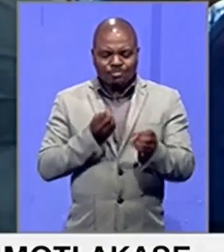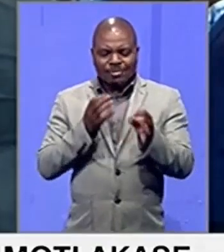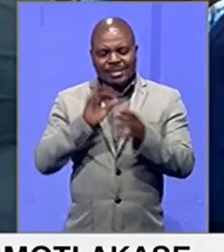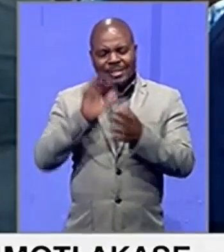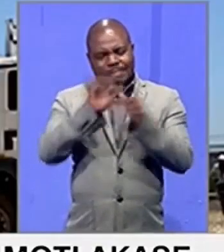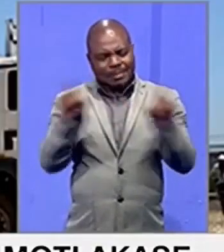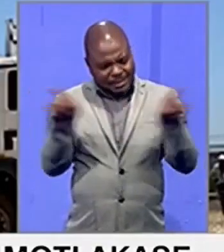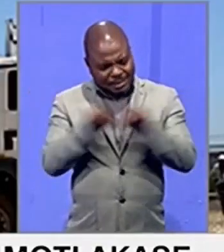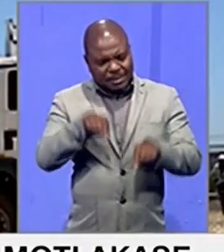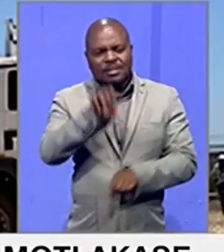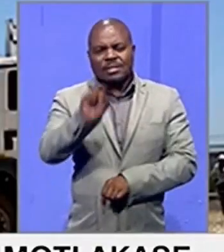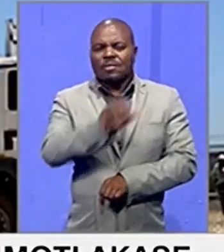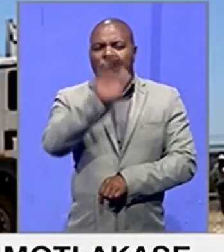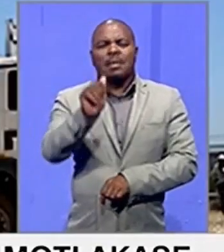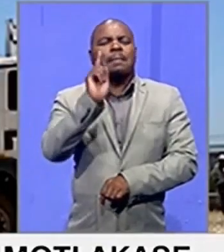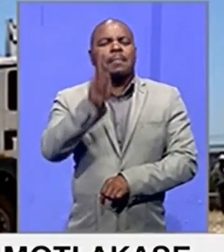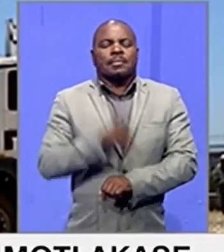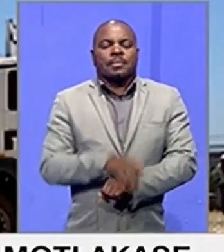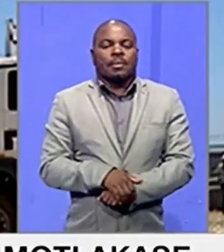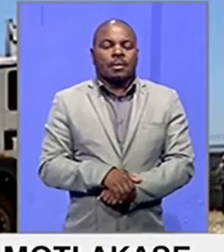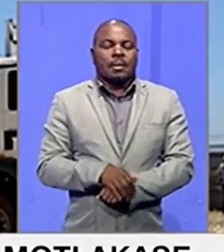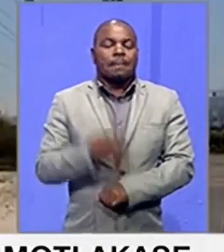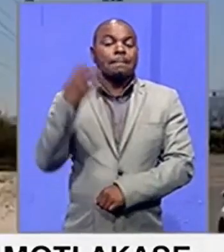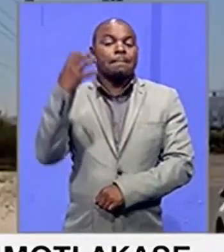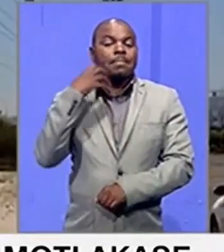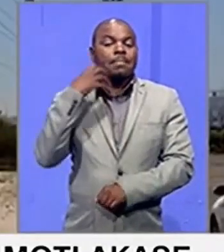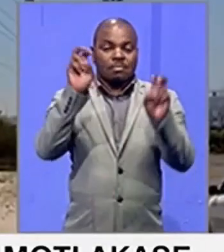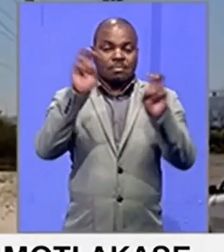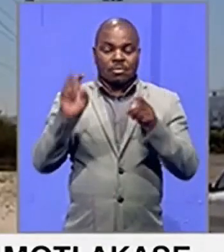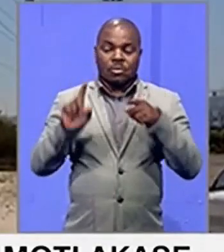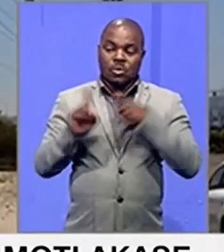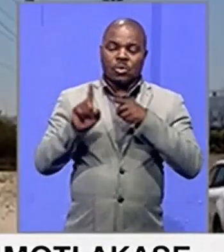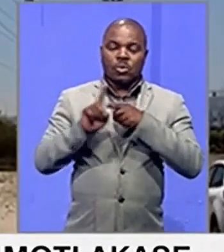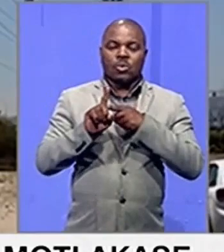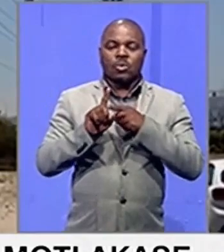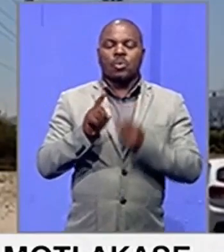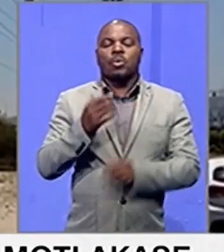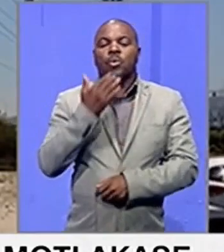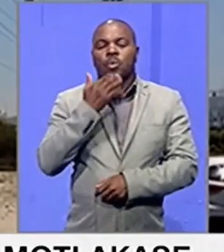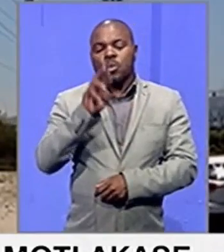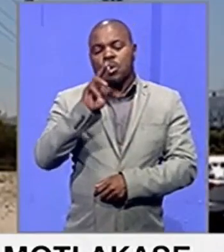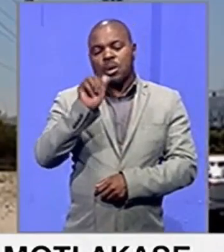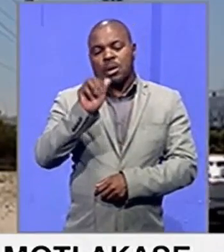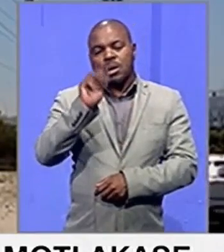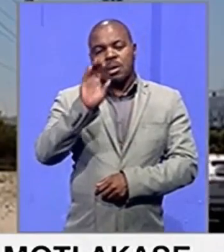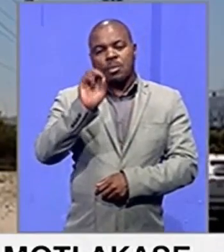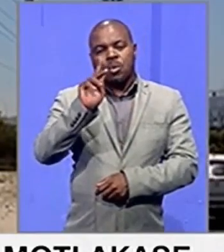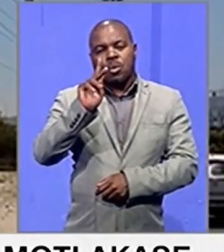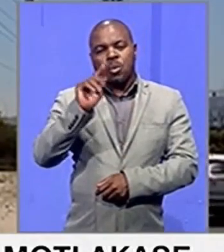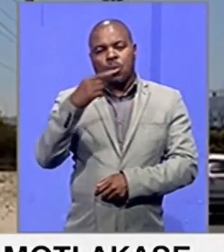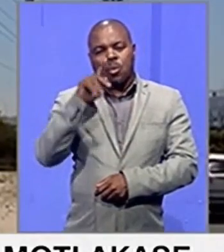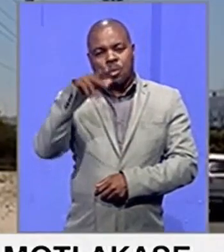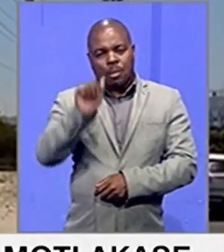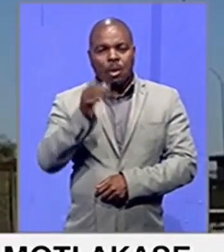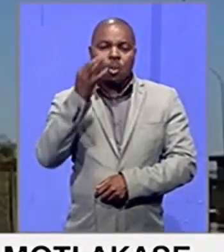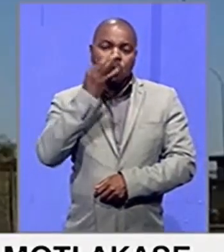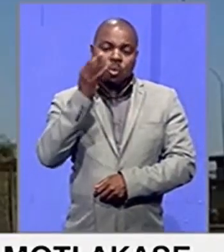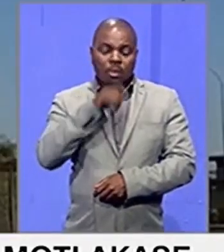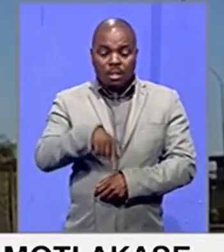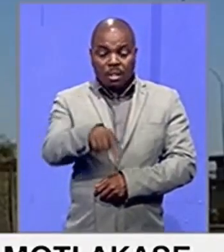the country. Ka ho le letona la motlakase ngaka Kgosi Ntshora Mogopa le re nakong ena eo sehla sa Maria sentse se